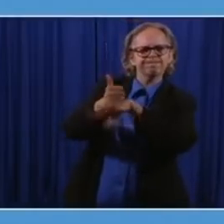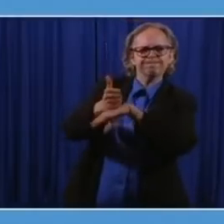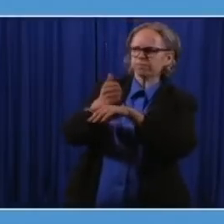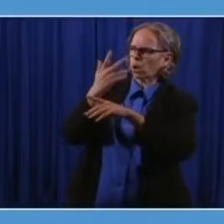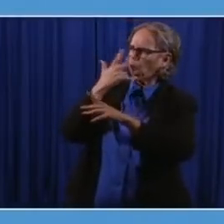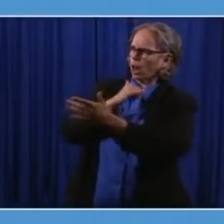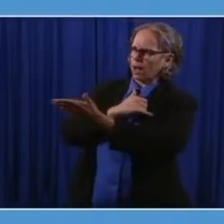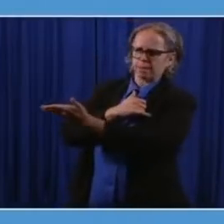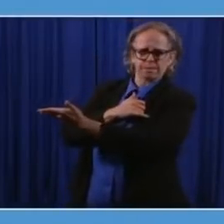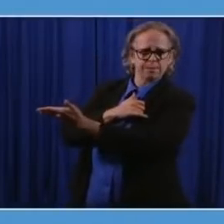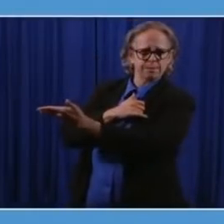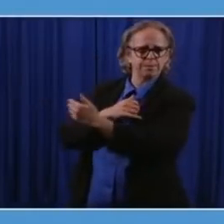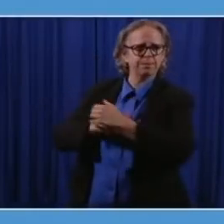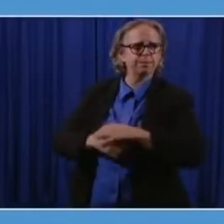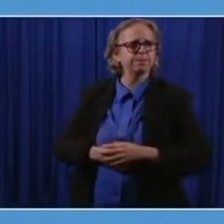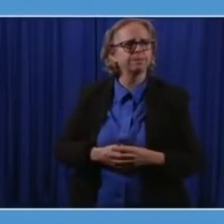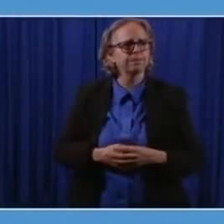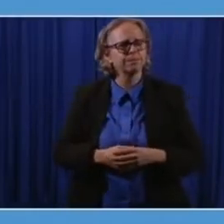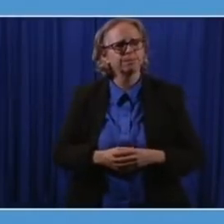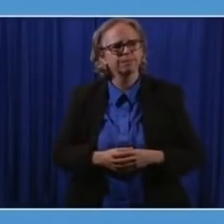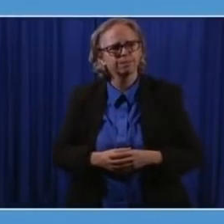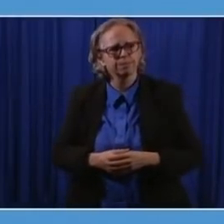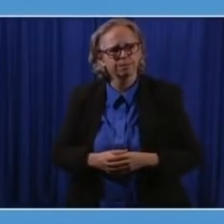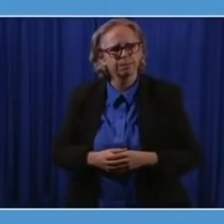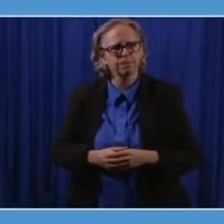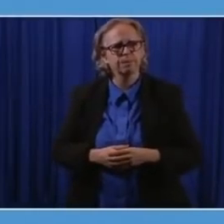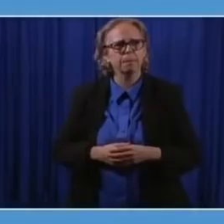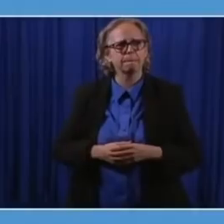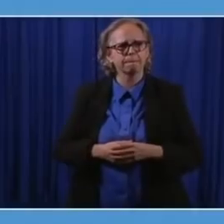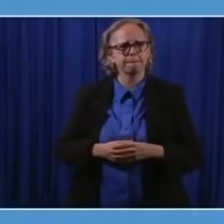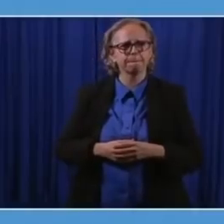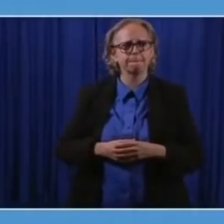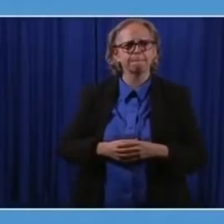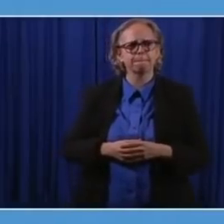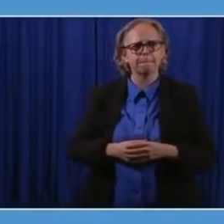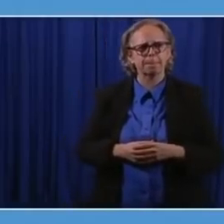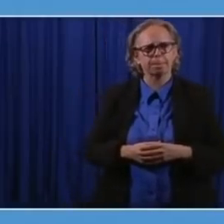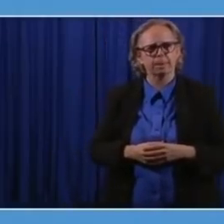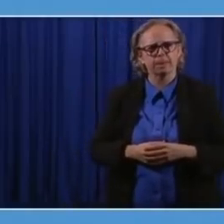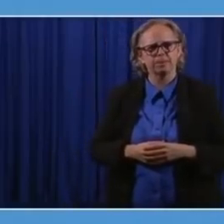do a slide over here. And again, what is boxed are